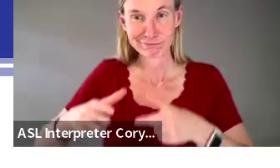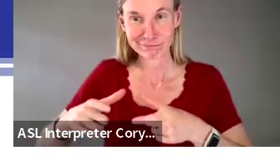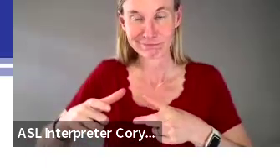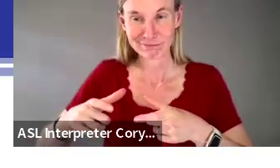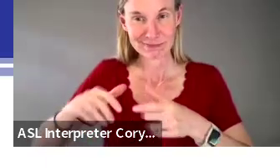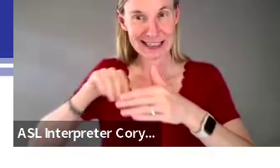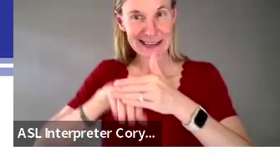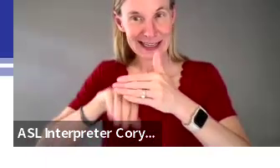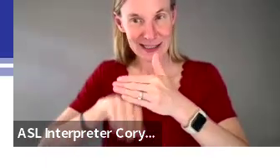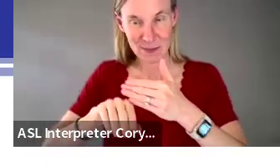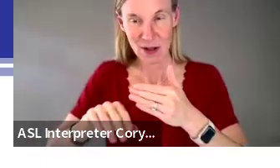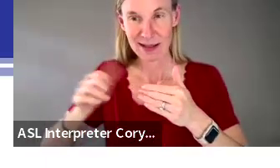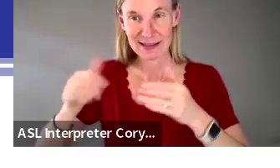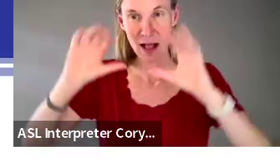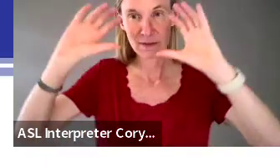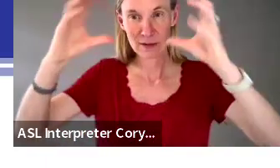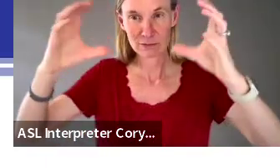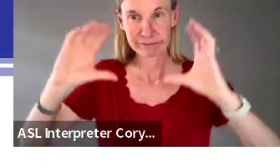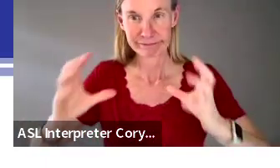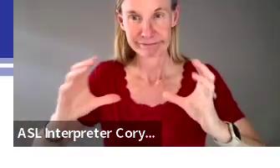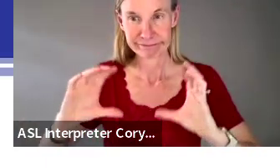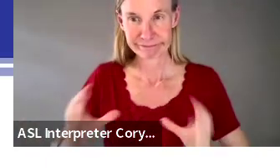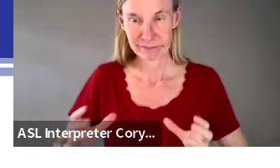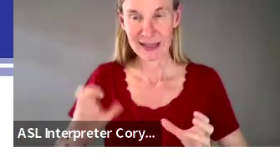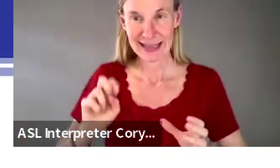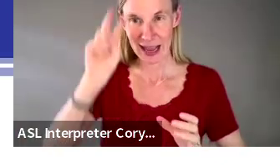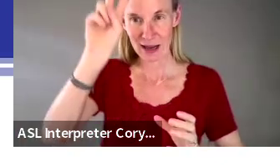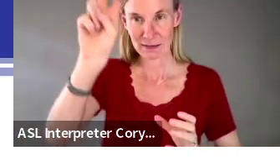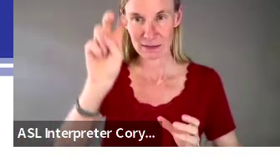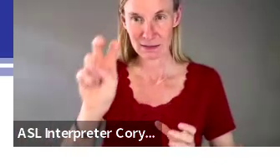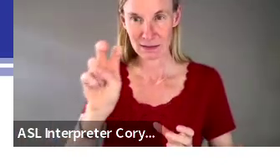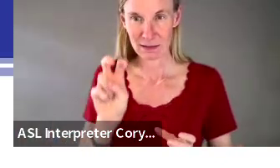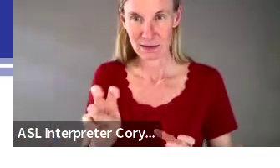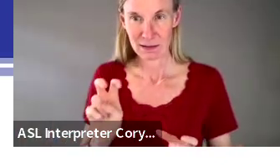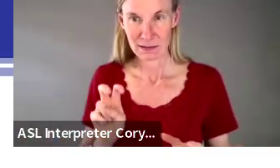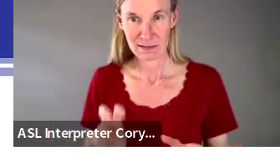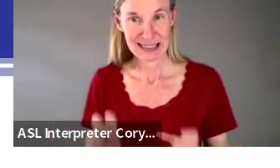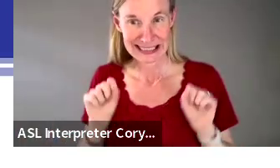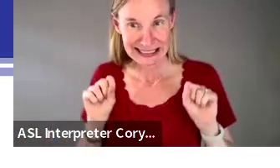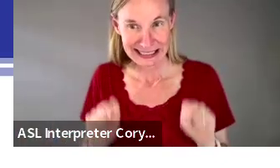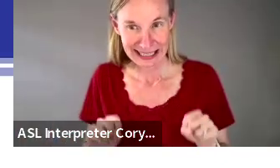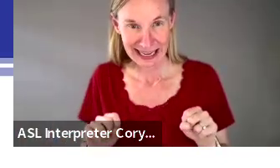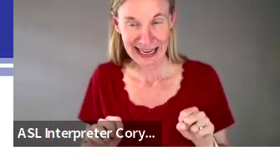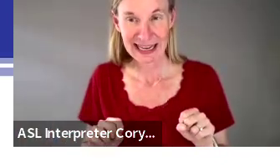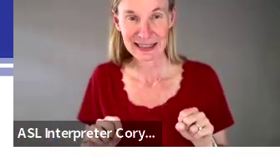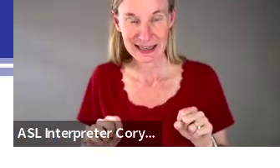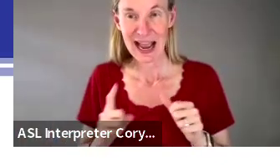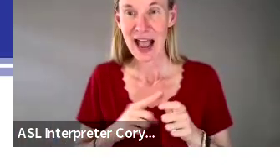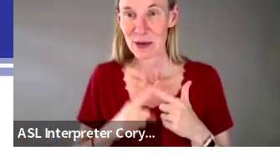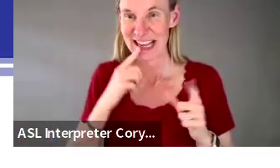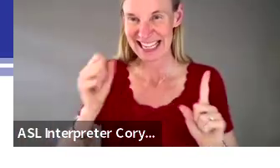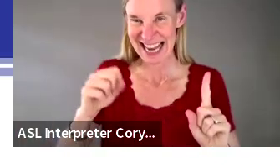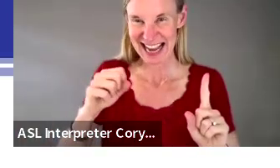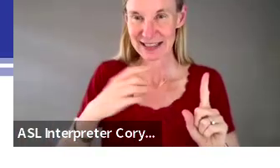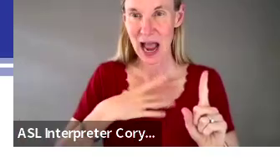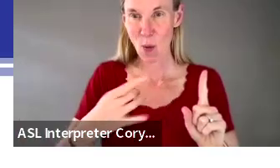sections that it's going to navigate a larger region and then go into if you say, yes, I